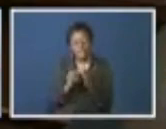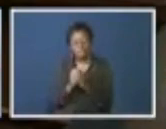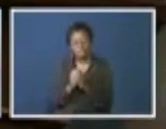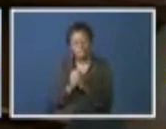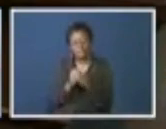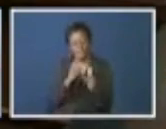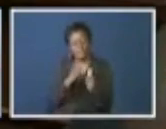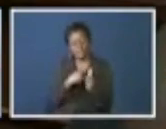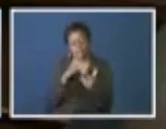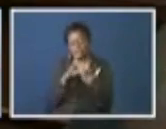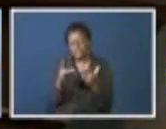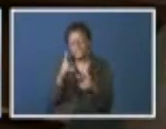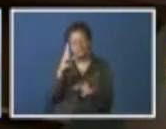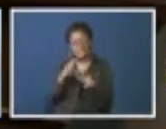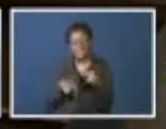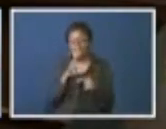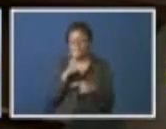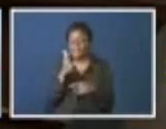be